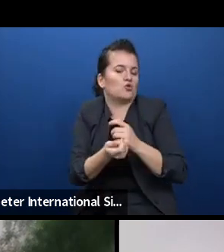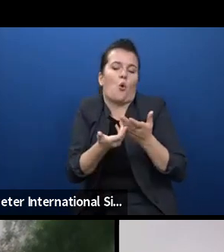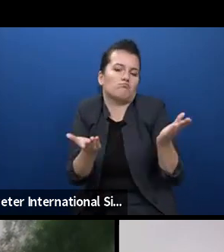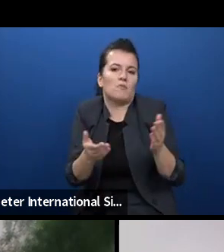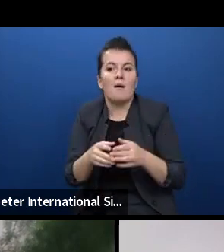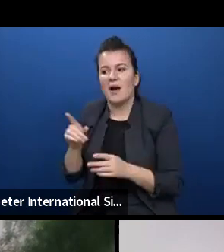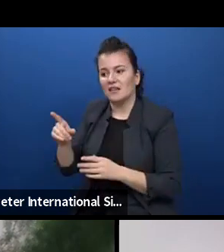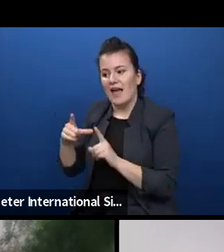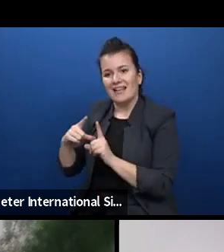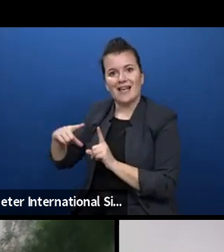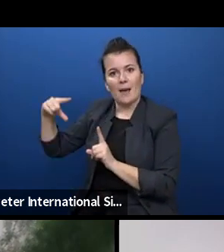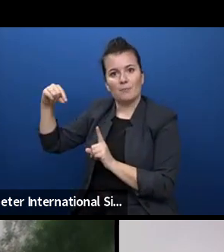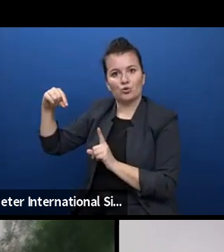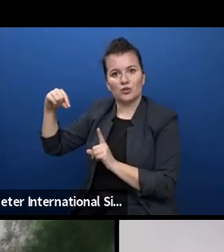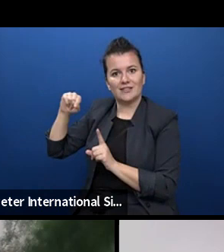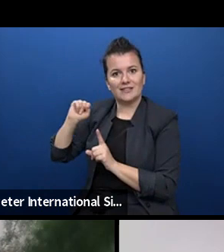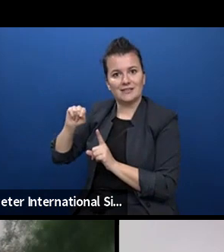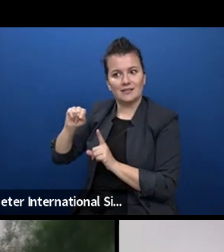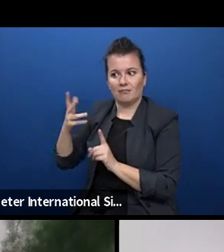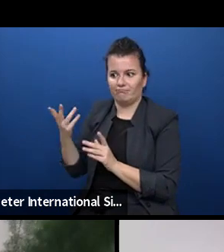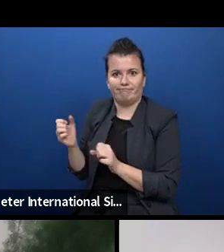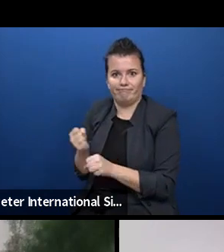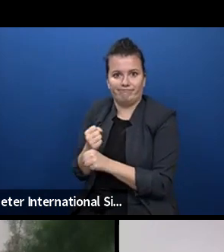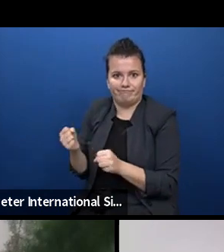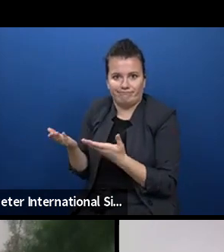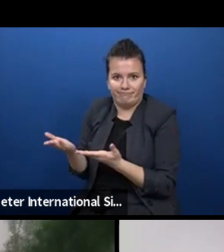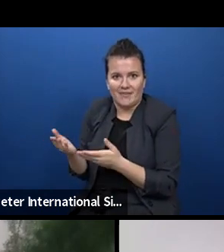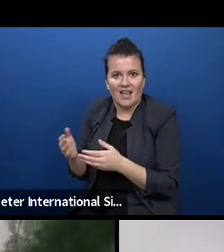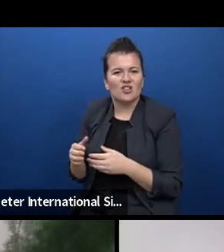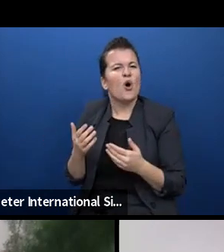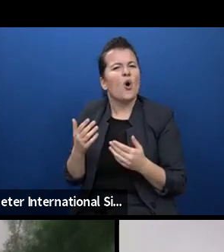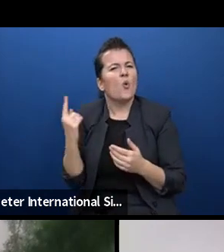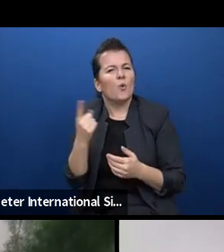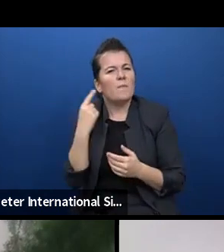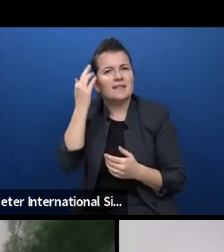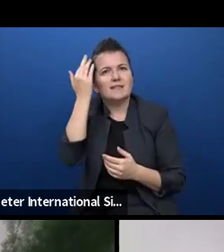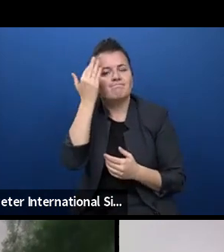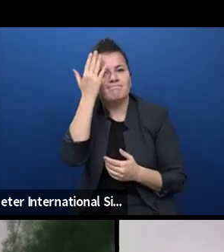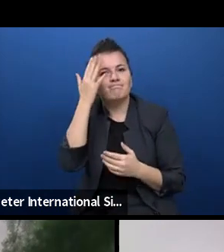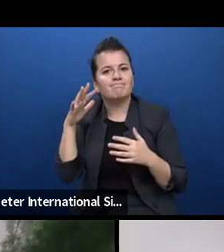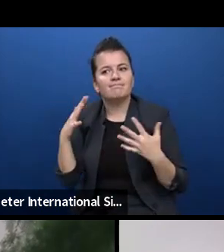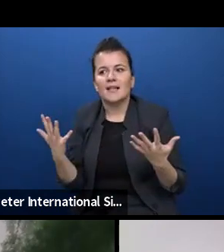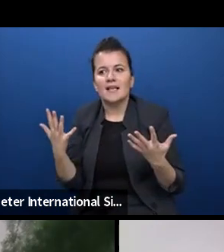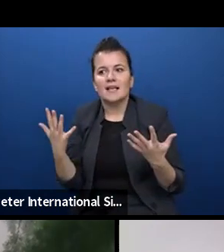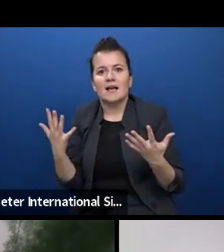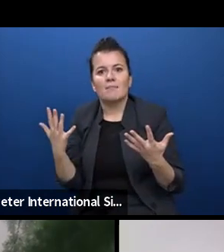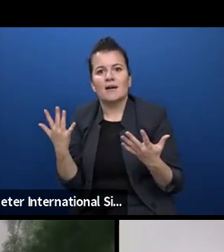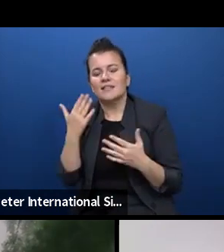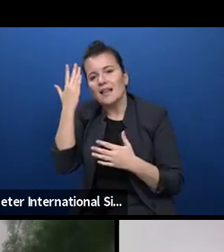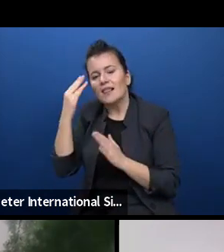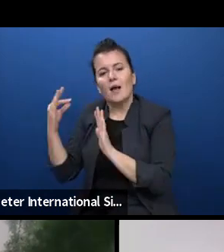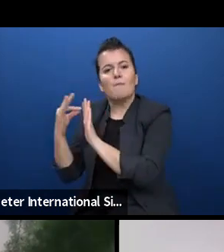I think it has to be specific solutions than in the realm of your of the scope of your policy.